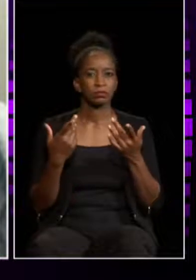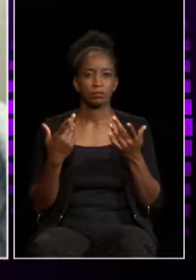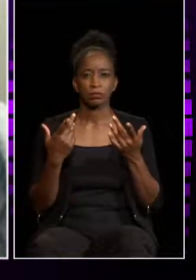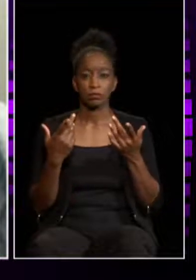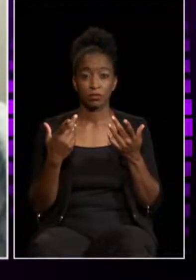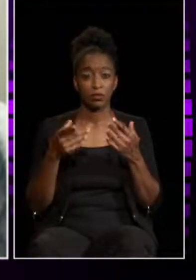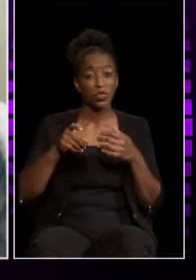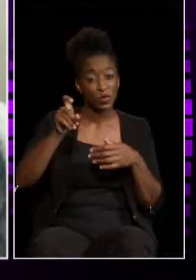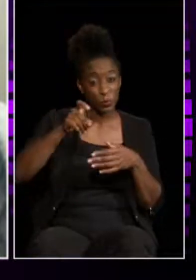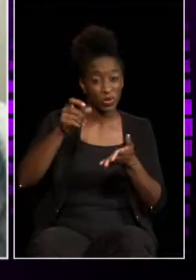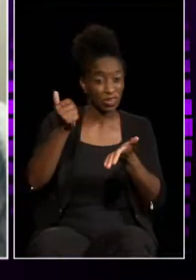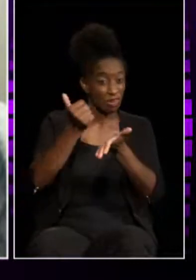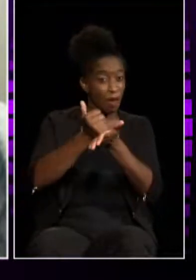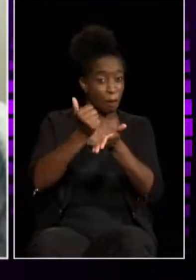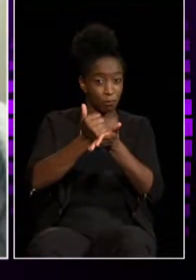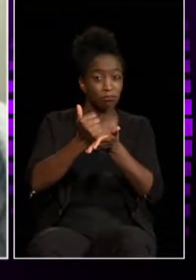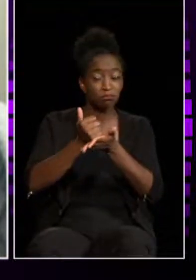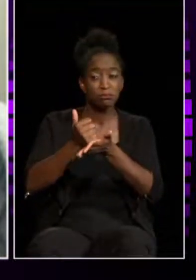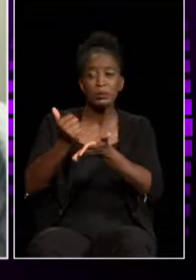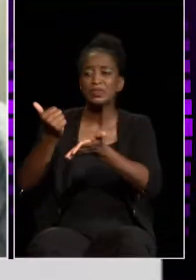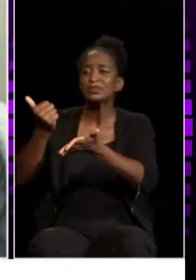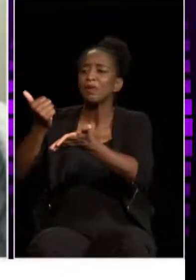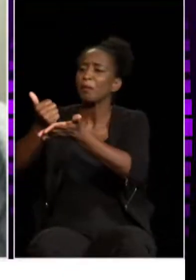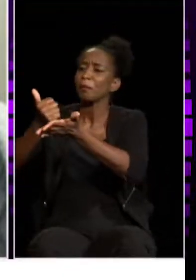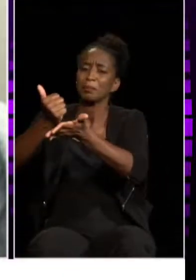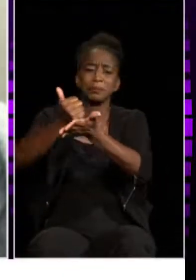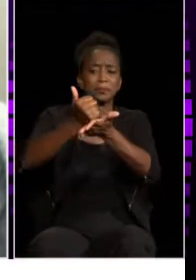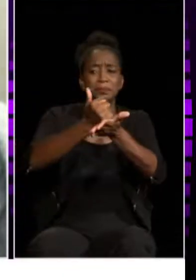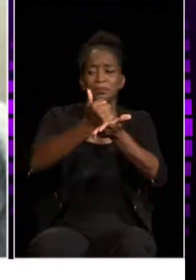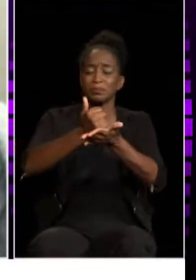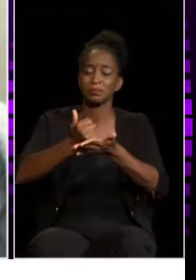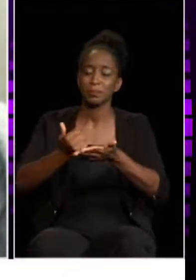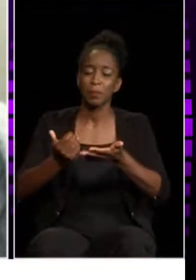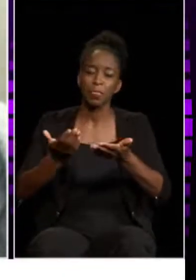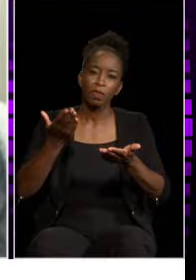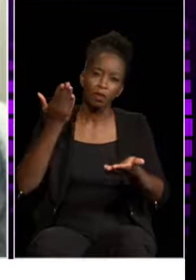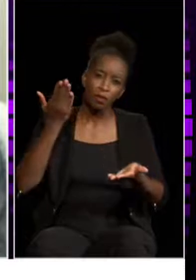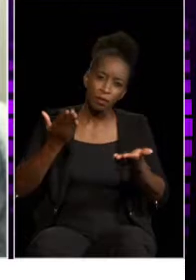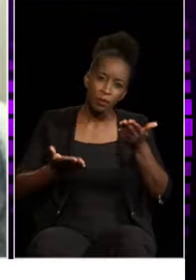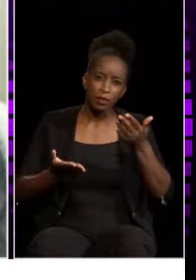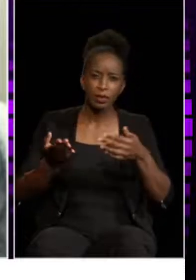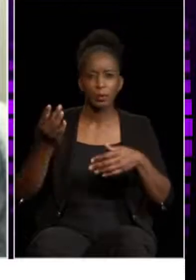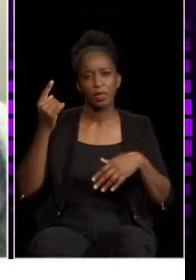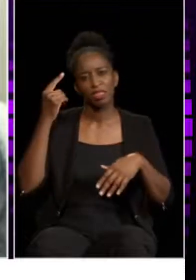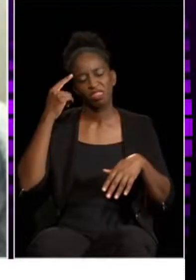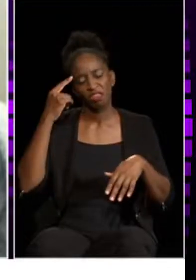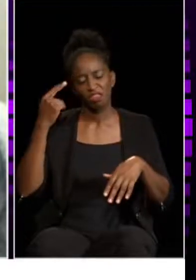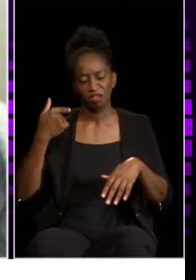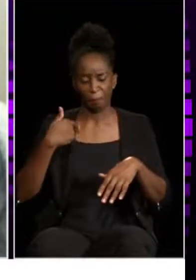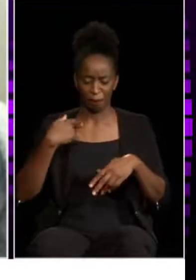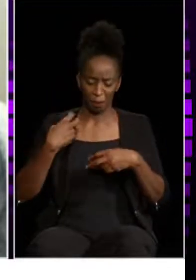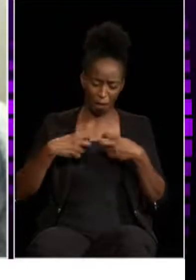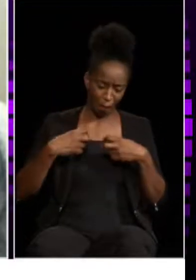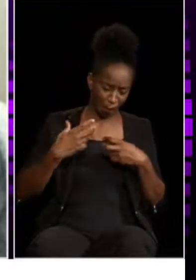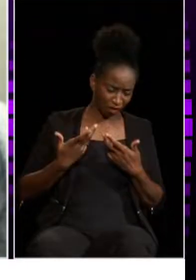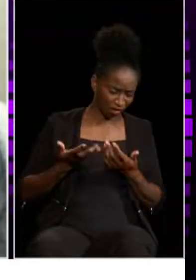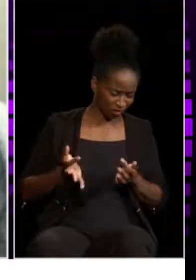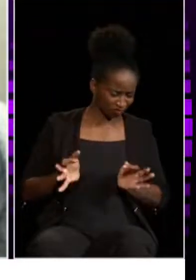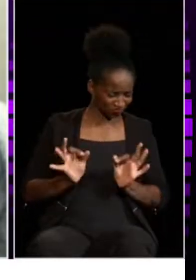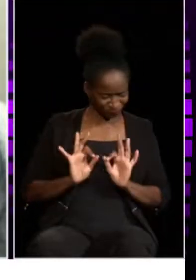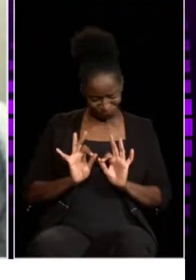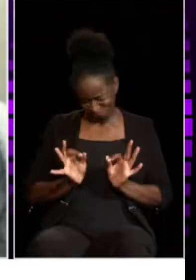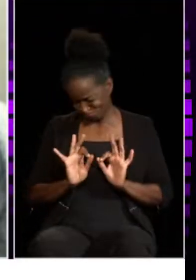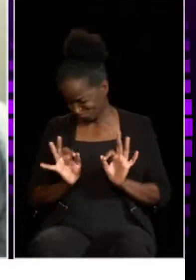early as you can, even though you may think that it might be something small, and also to send a message